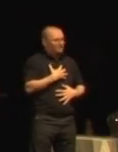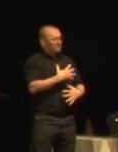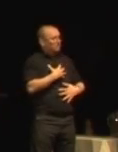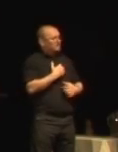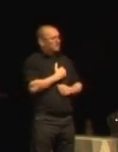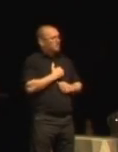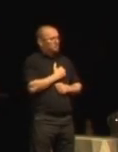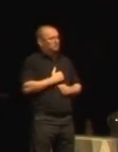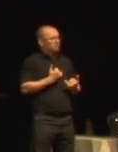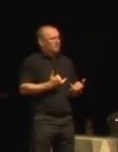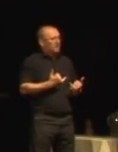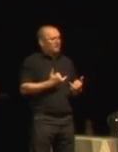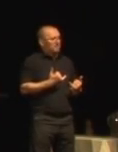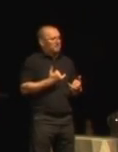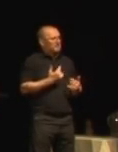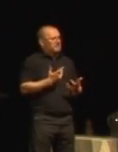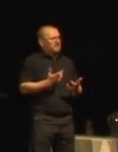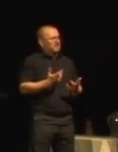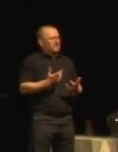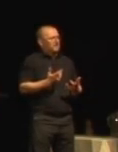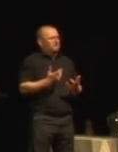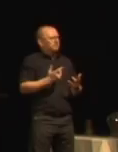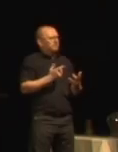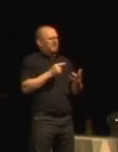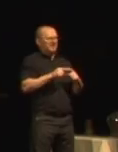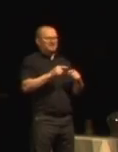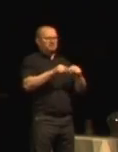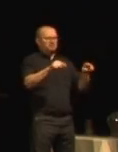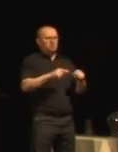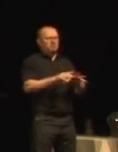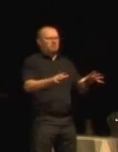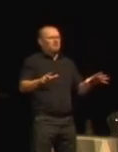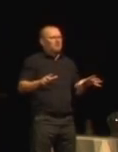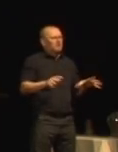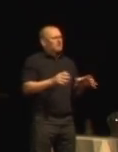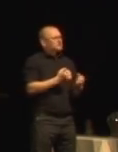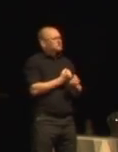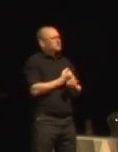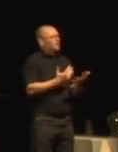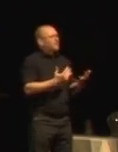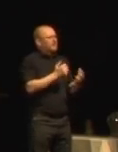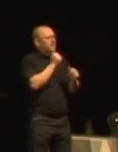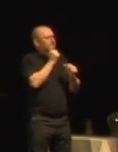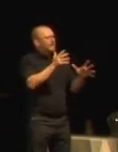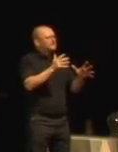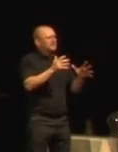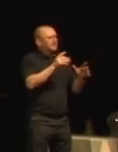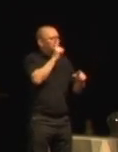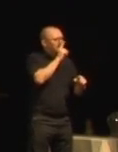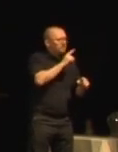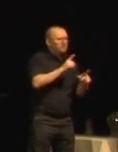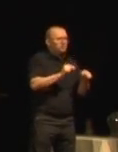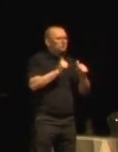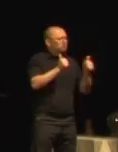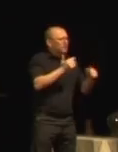but there's so many amazing people in this room doing such amazing and important cultural heritage work with